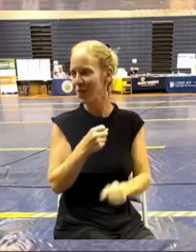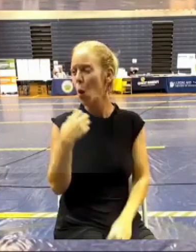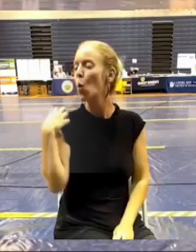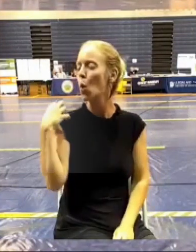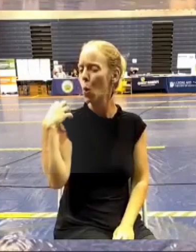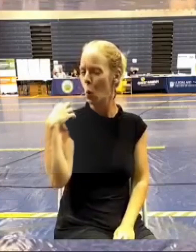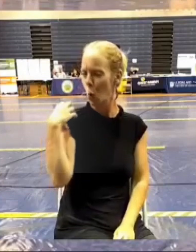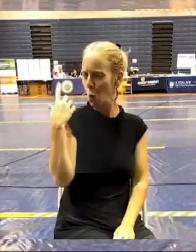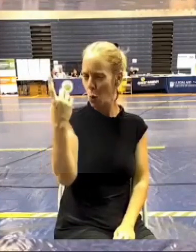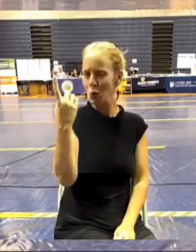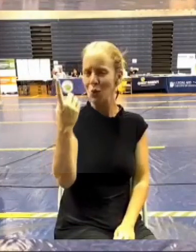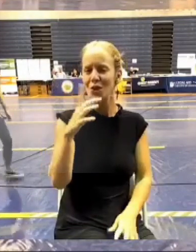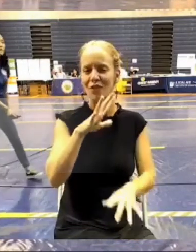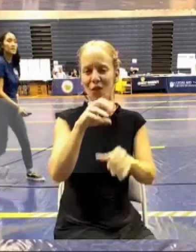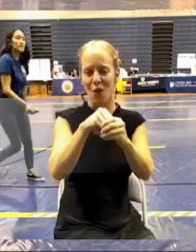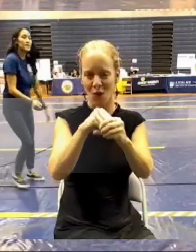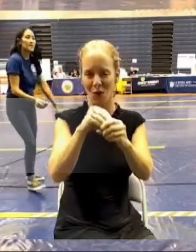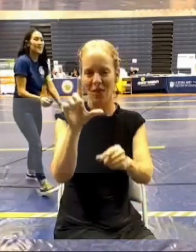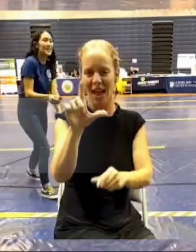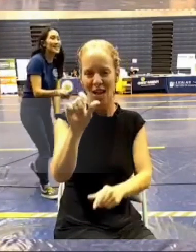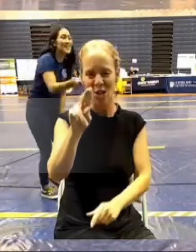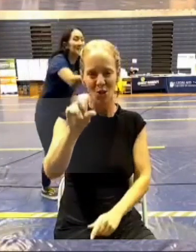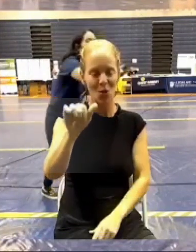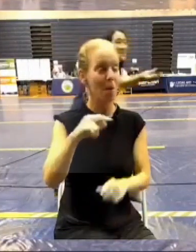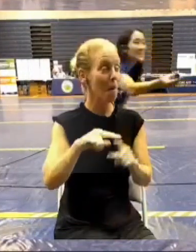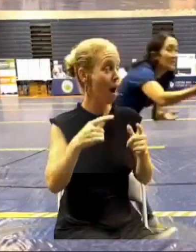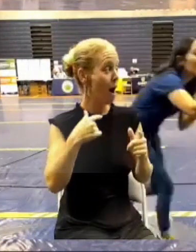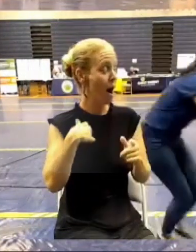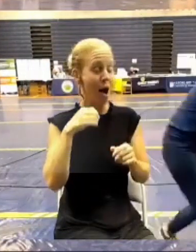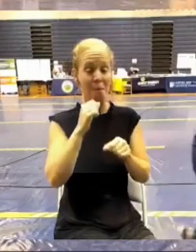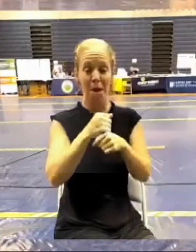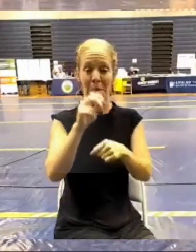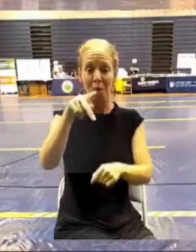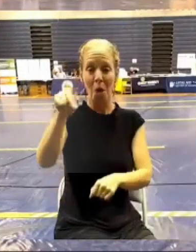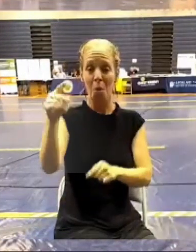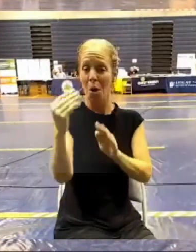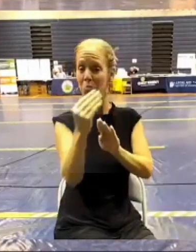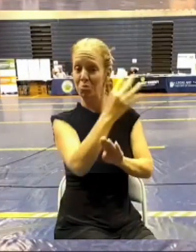a PowerPoint, so I guess I'm the only one that followed the rules so far. So.